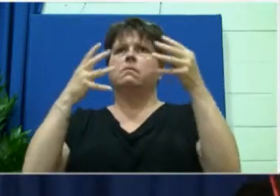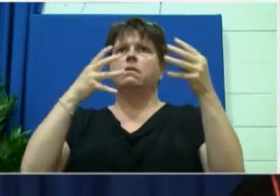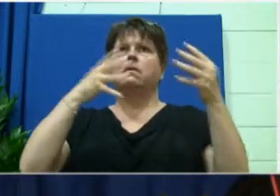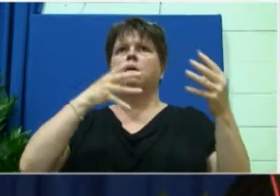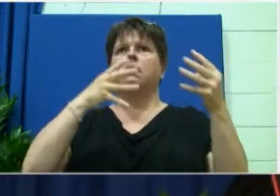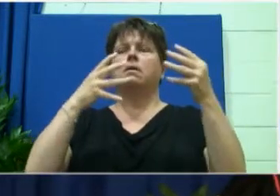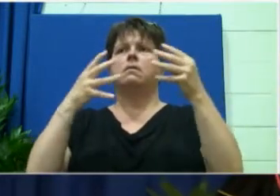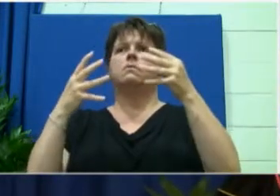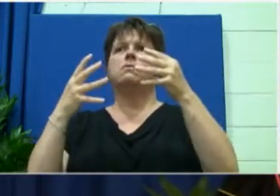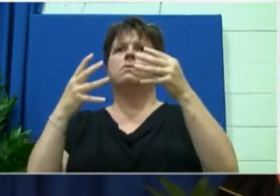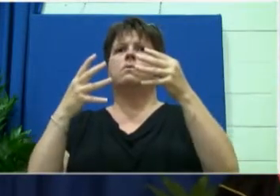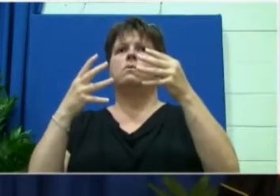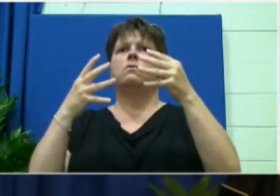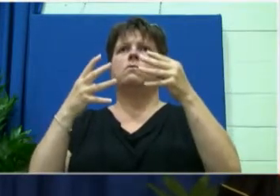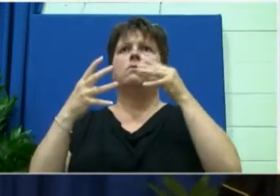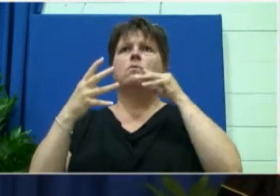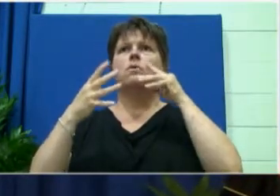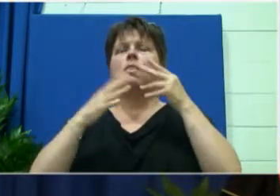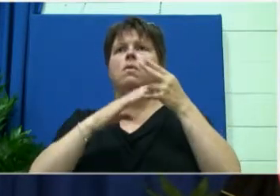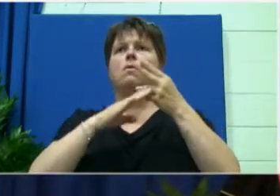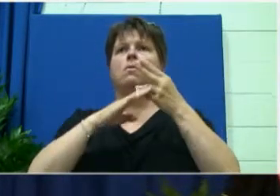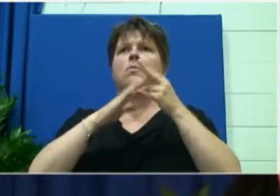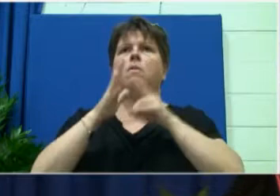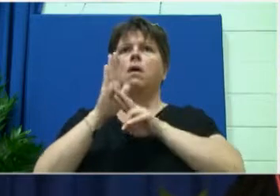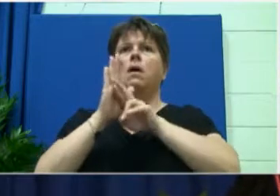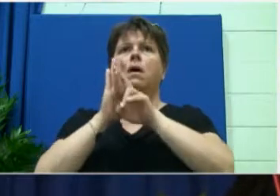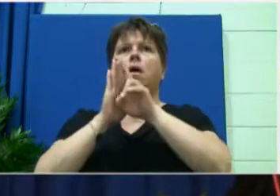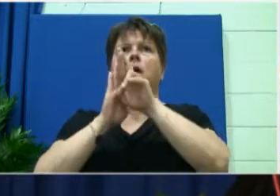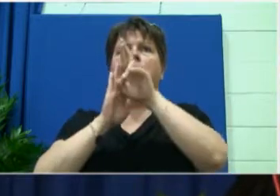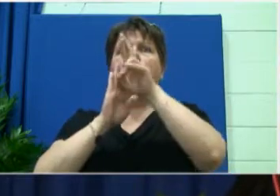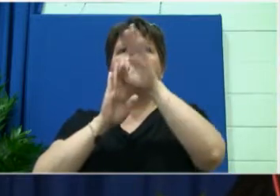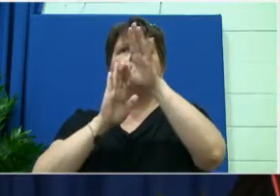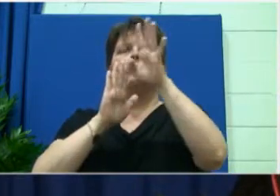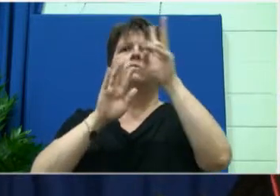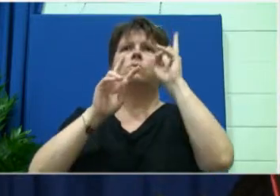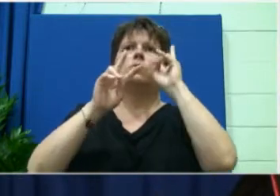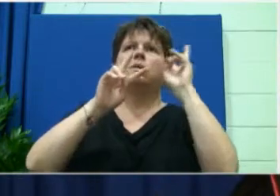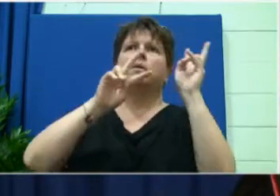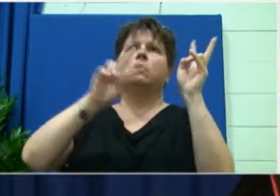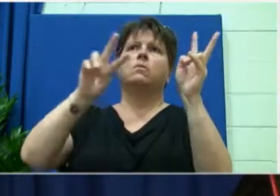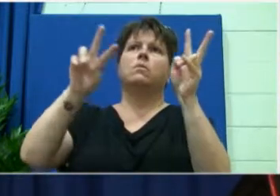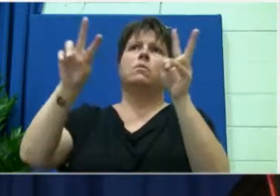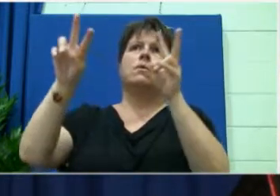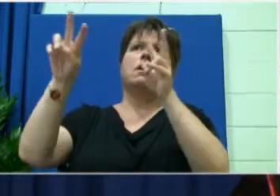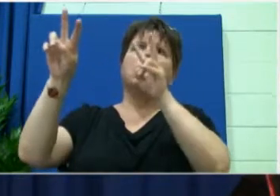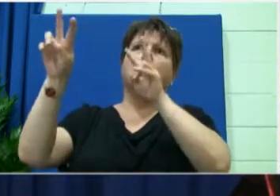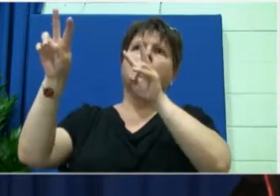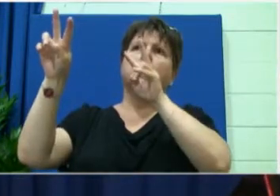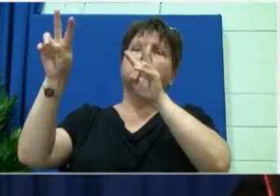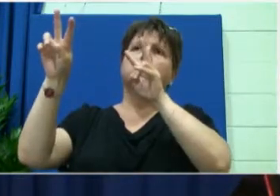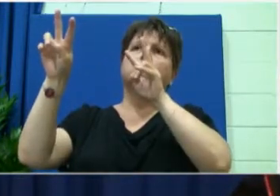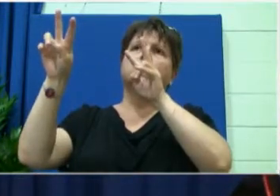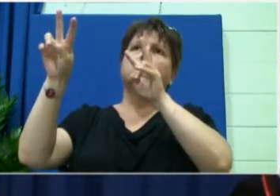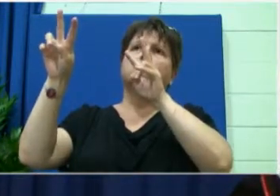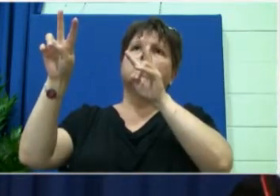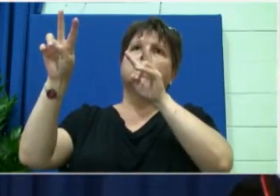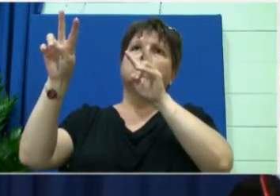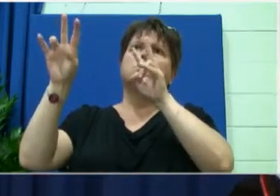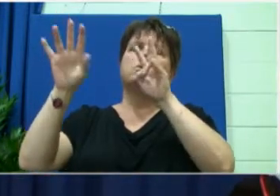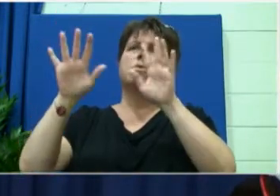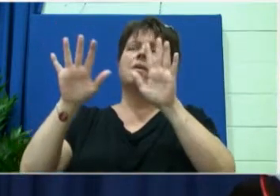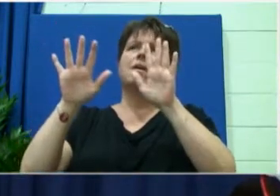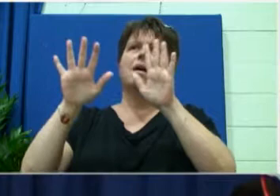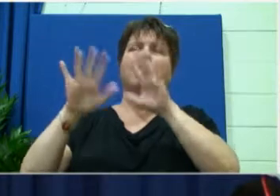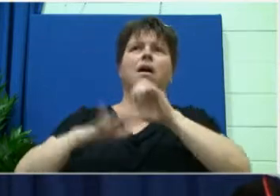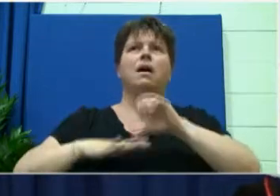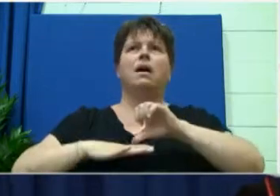perilous fight o'er the ramparts we watched were